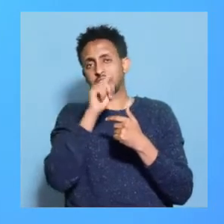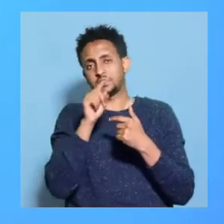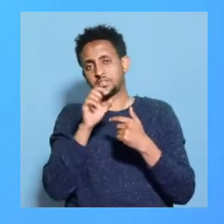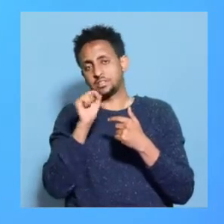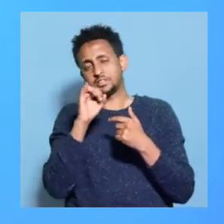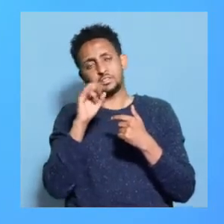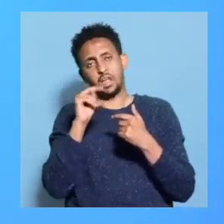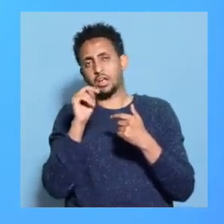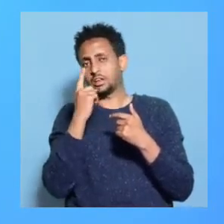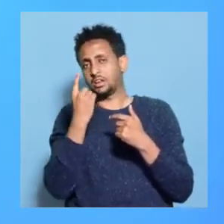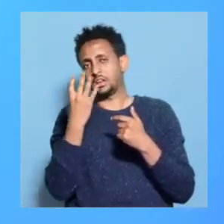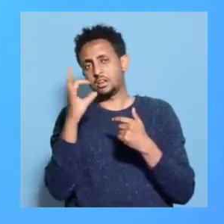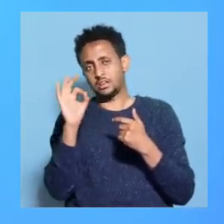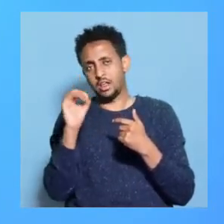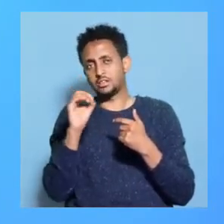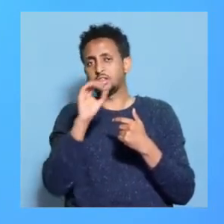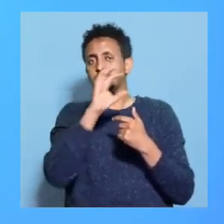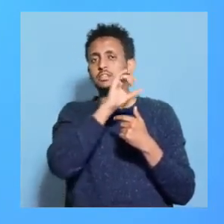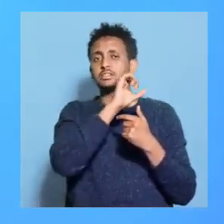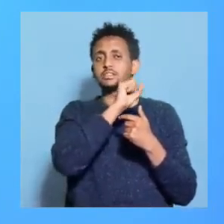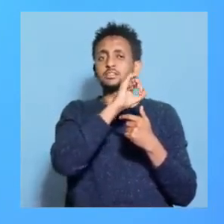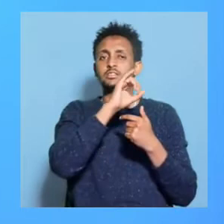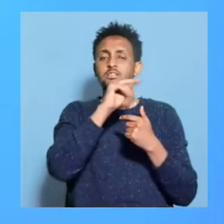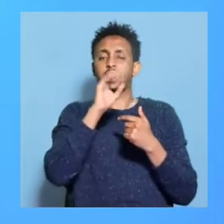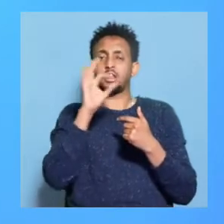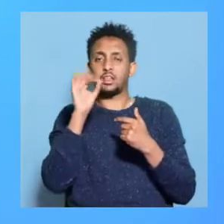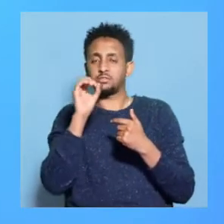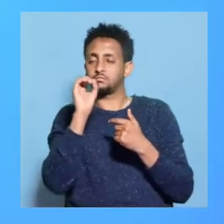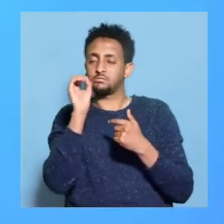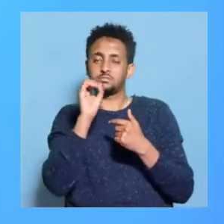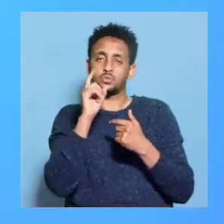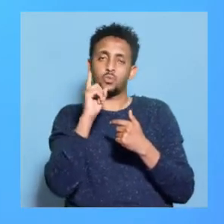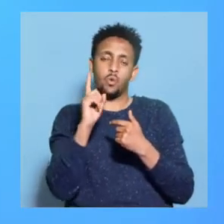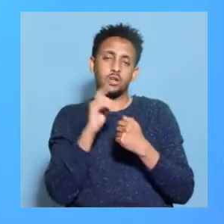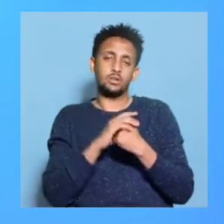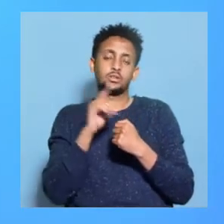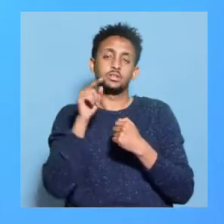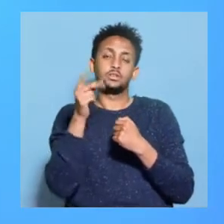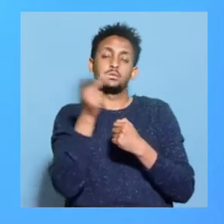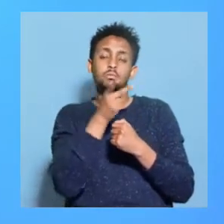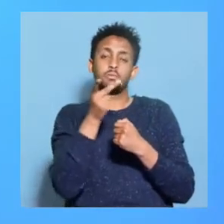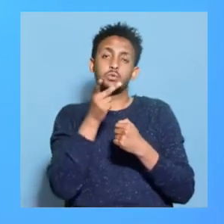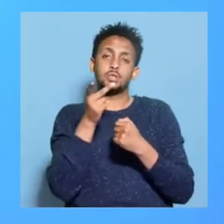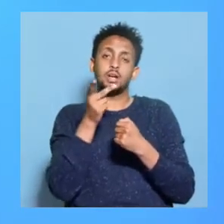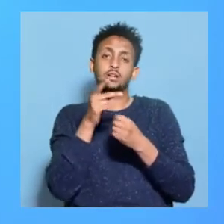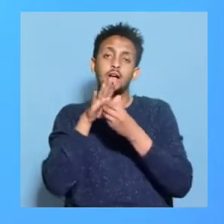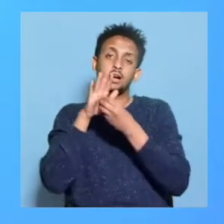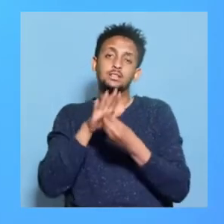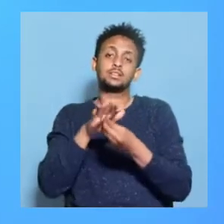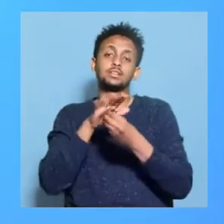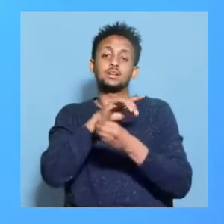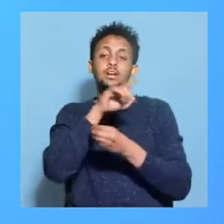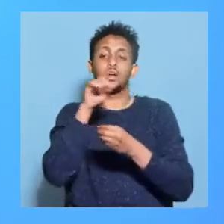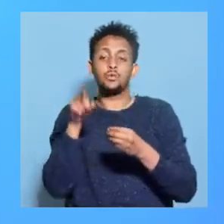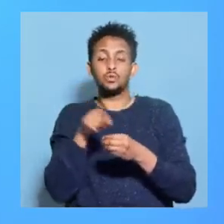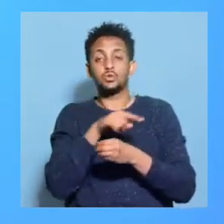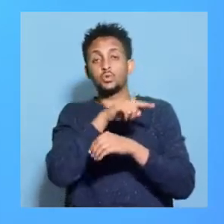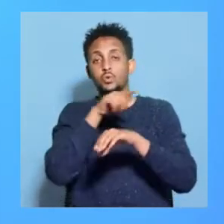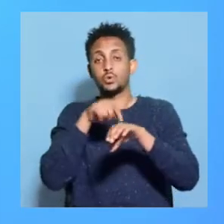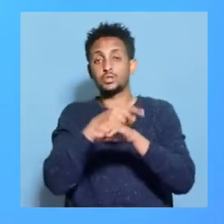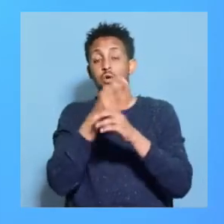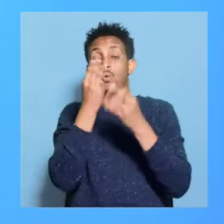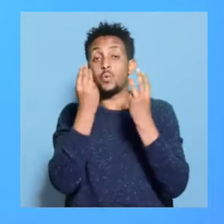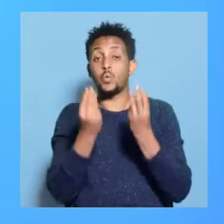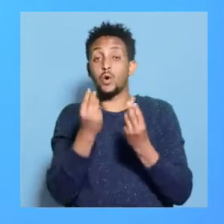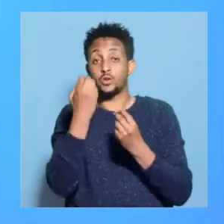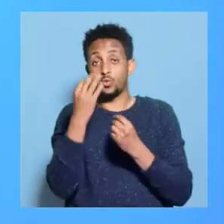Sine 90 is already 1. Plus, we should have to add, because both objects are tending to act counterclockwise. The weight